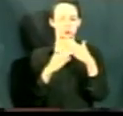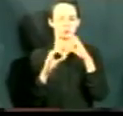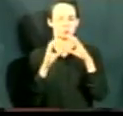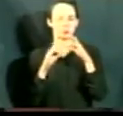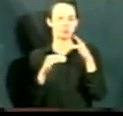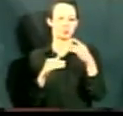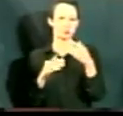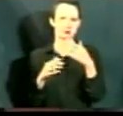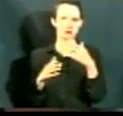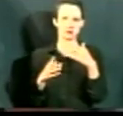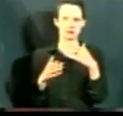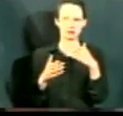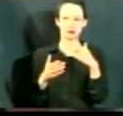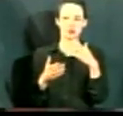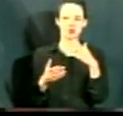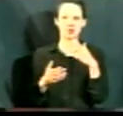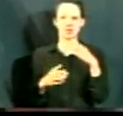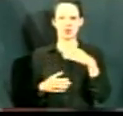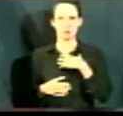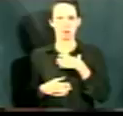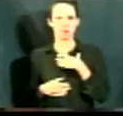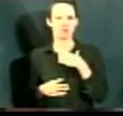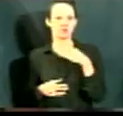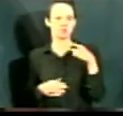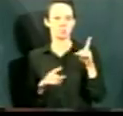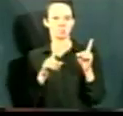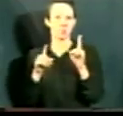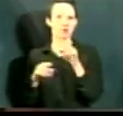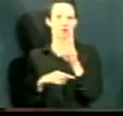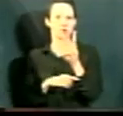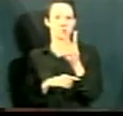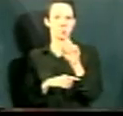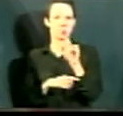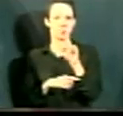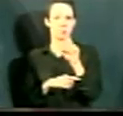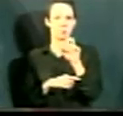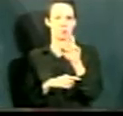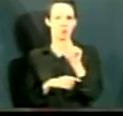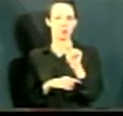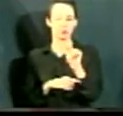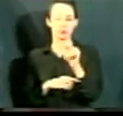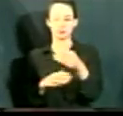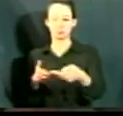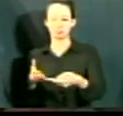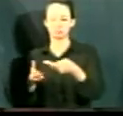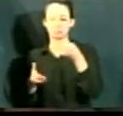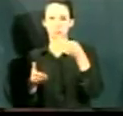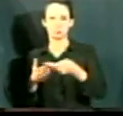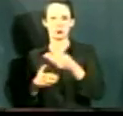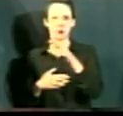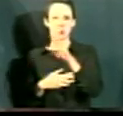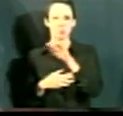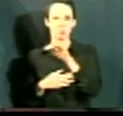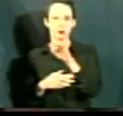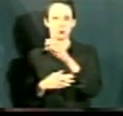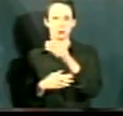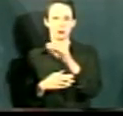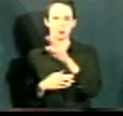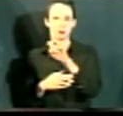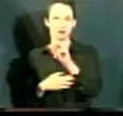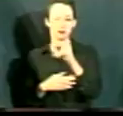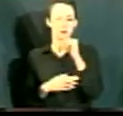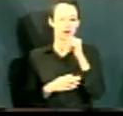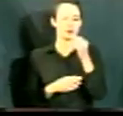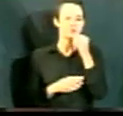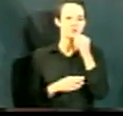Walmart and scooping rice and beans. And he was not eating lunch with his peers. He was eating lunch in a classroom.